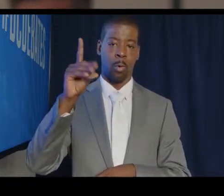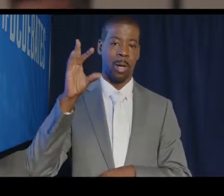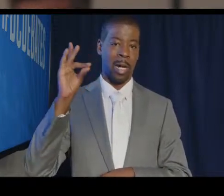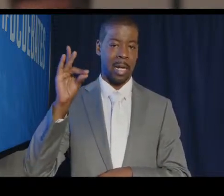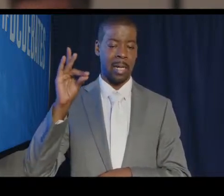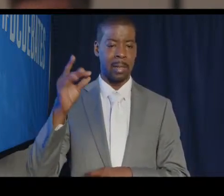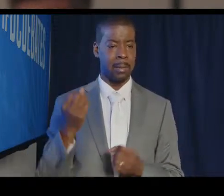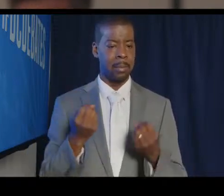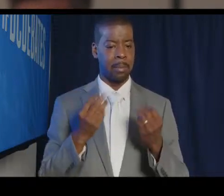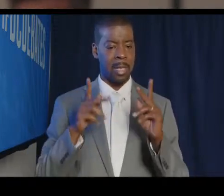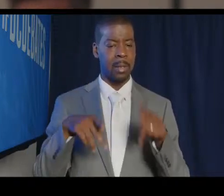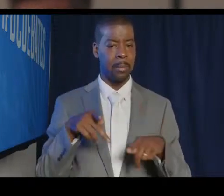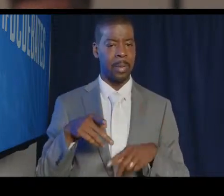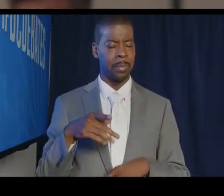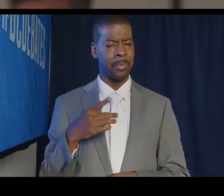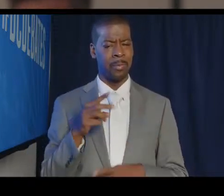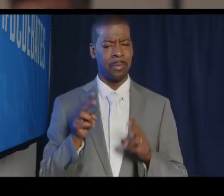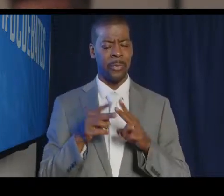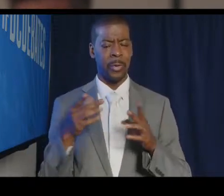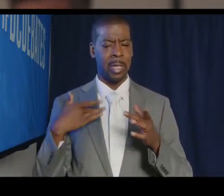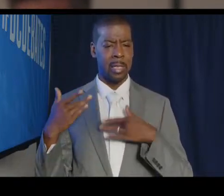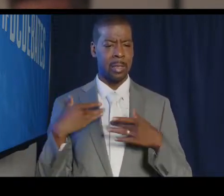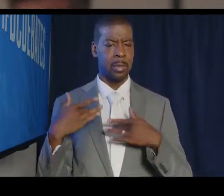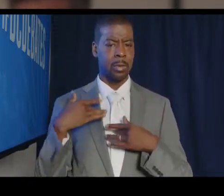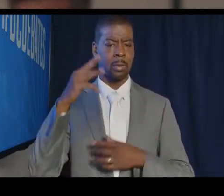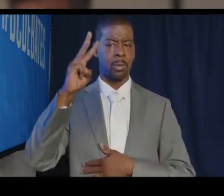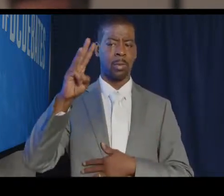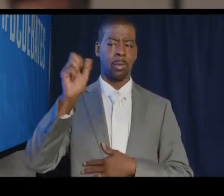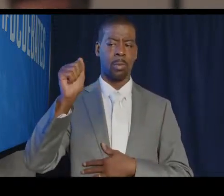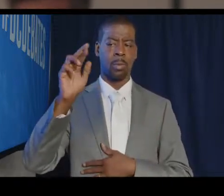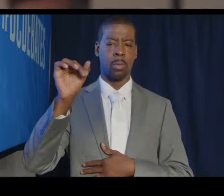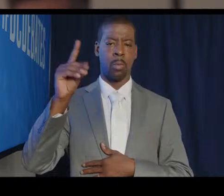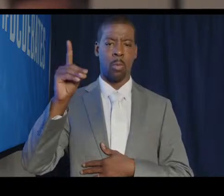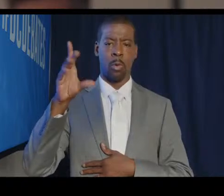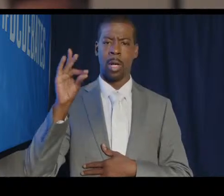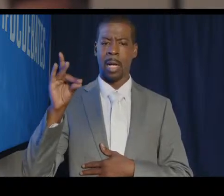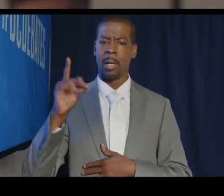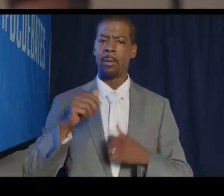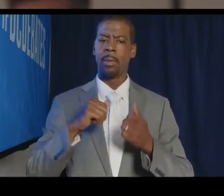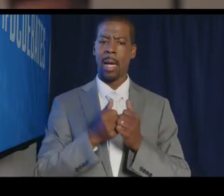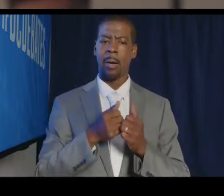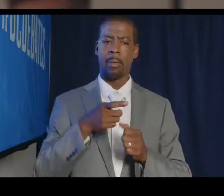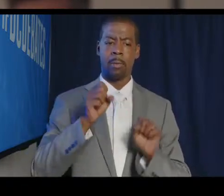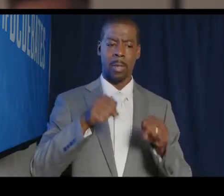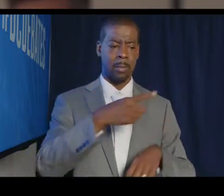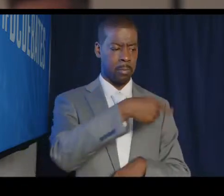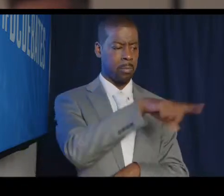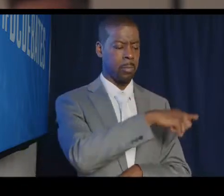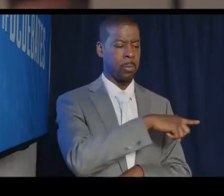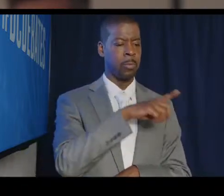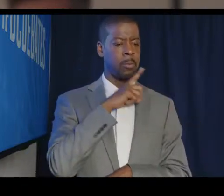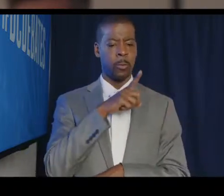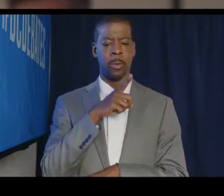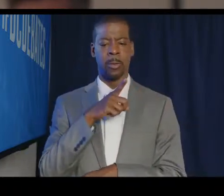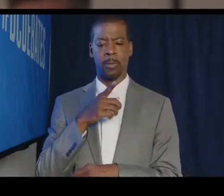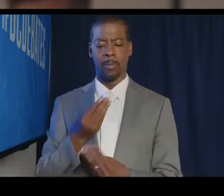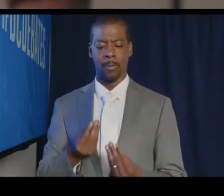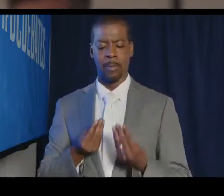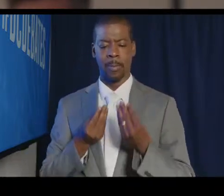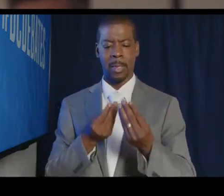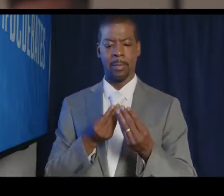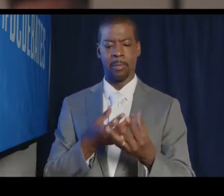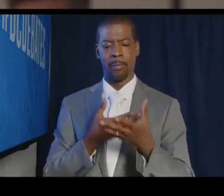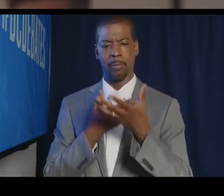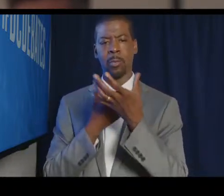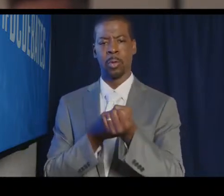in and outside of Ward 8. So my question is this: how can the council restore residents' trust considering the nature of these allegations?